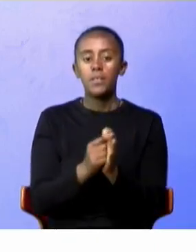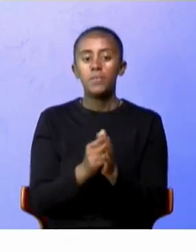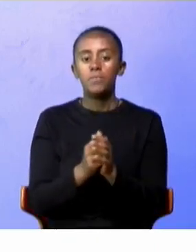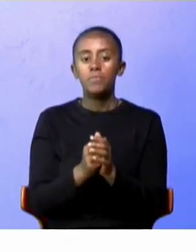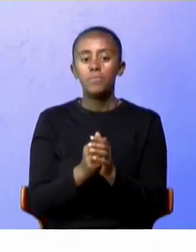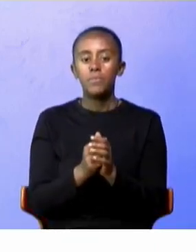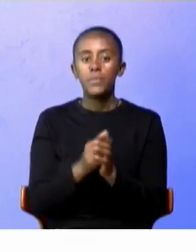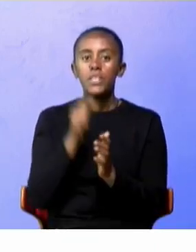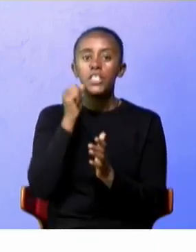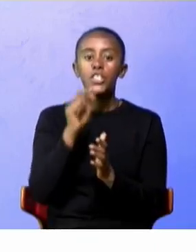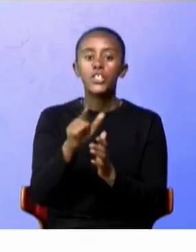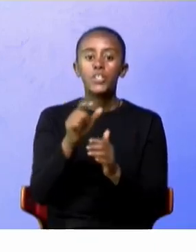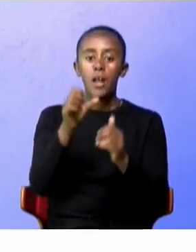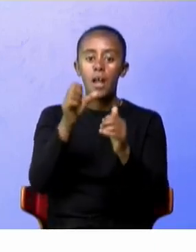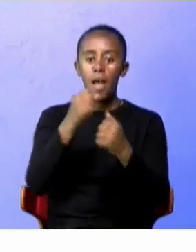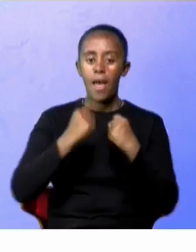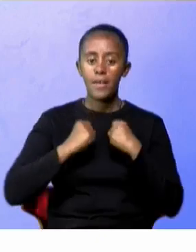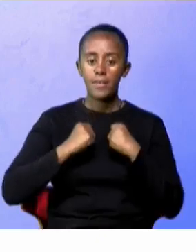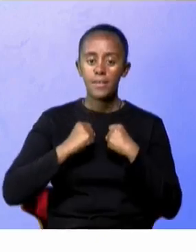she has